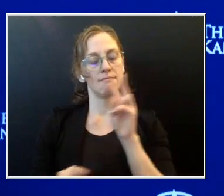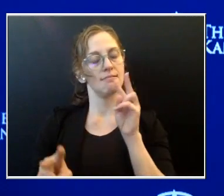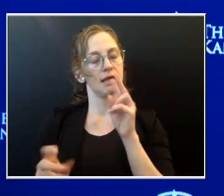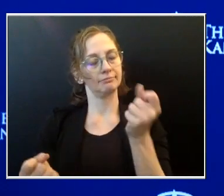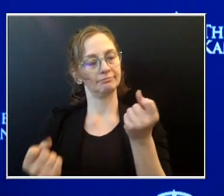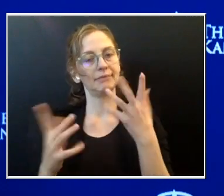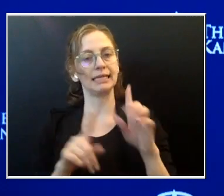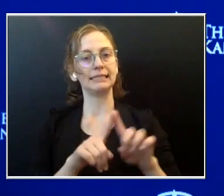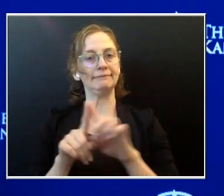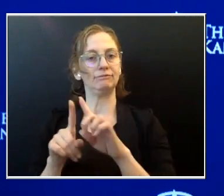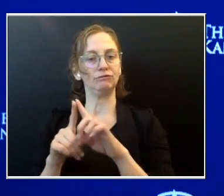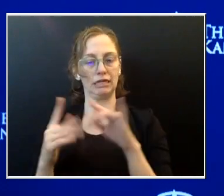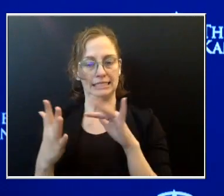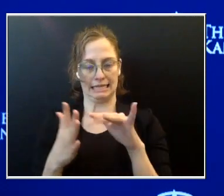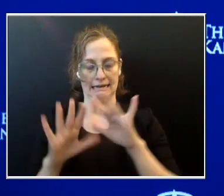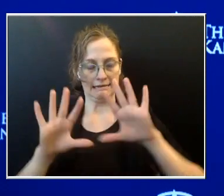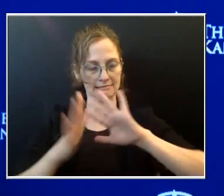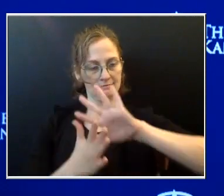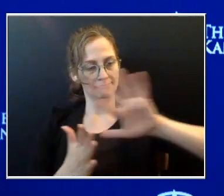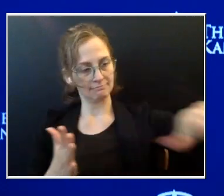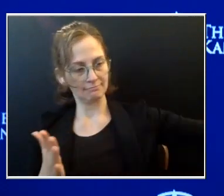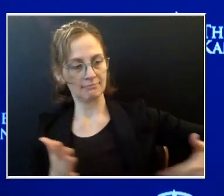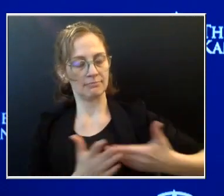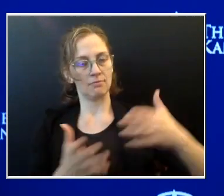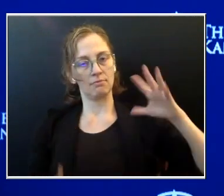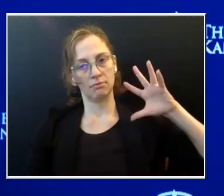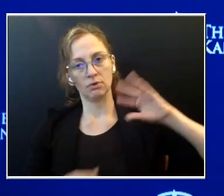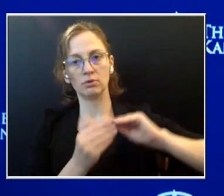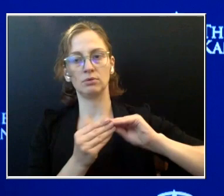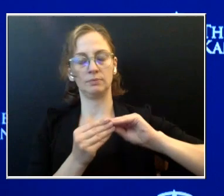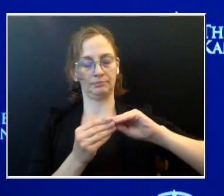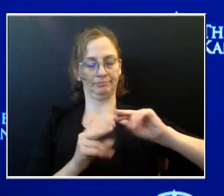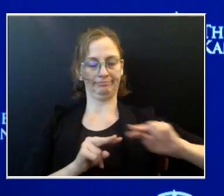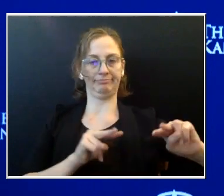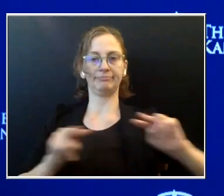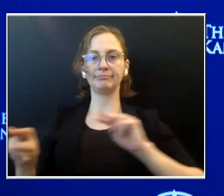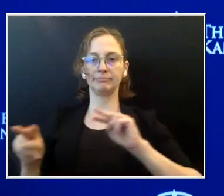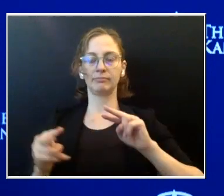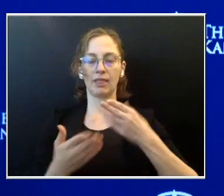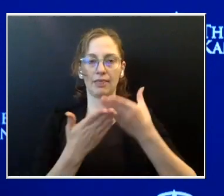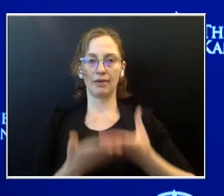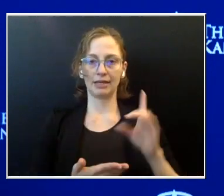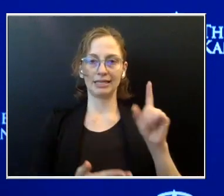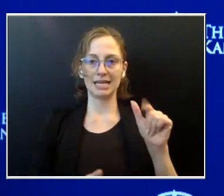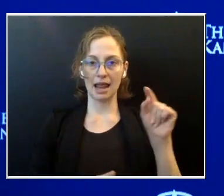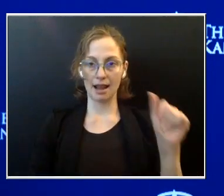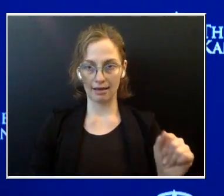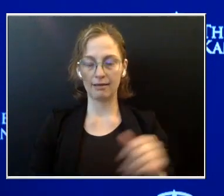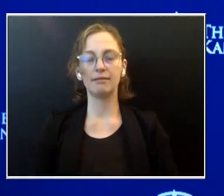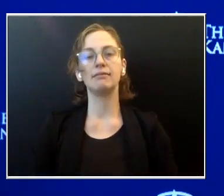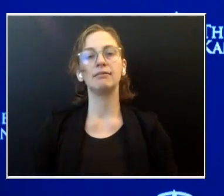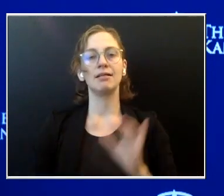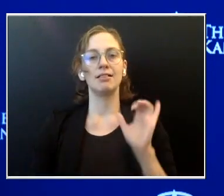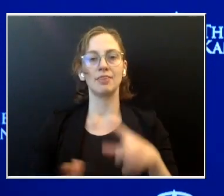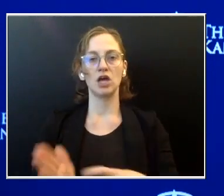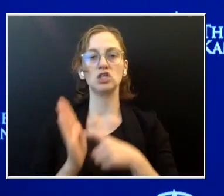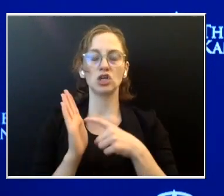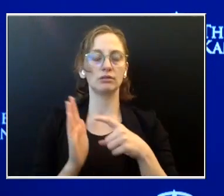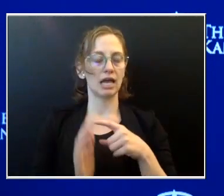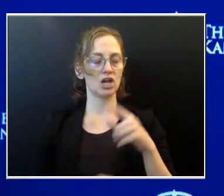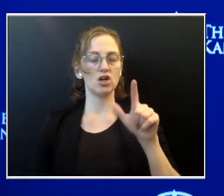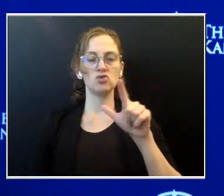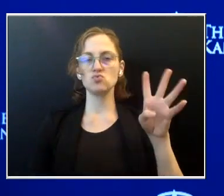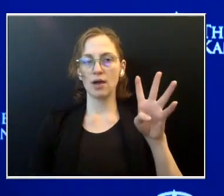to analyze all of the data as a whole. And that's what this one was. This one took about 24 different studies,